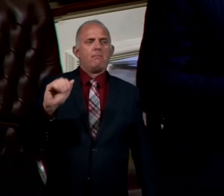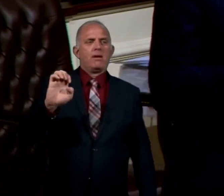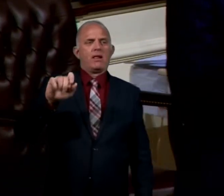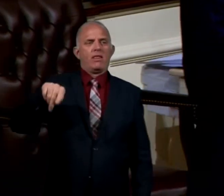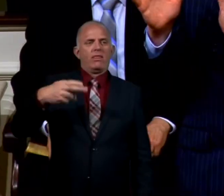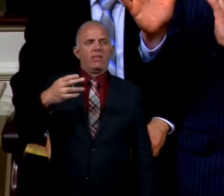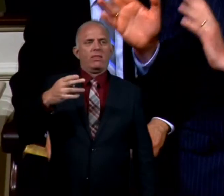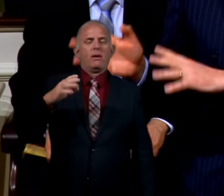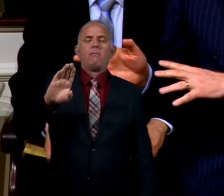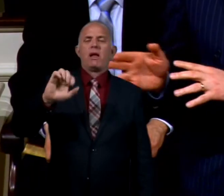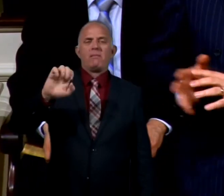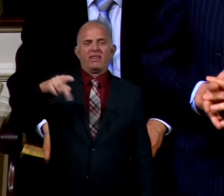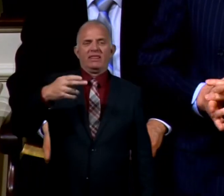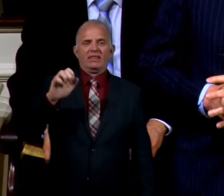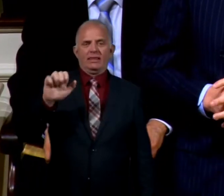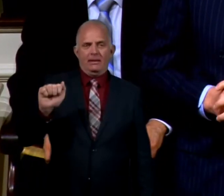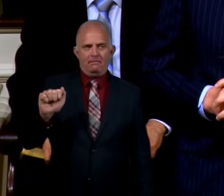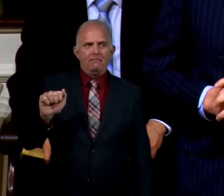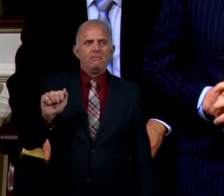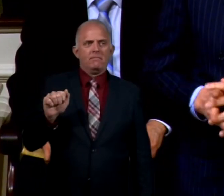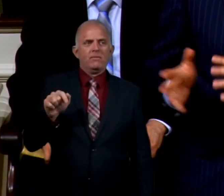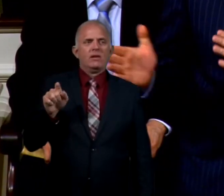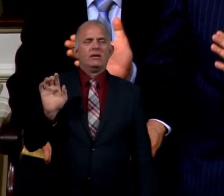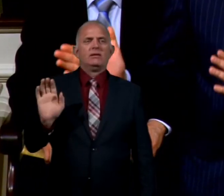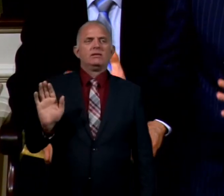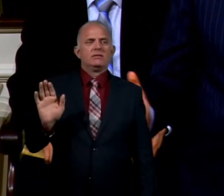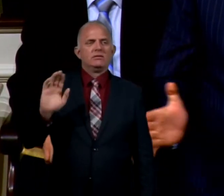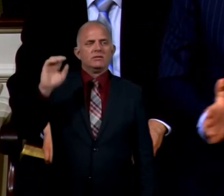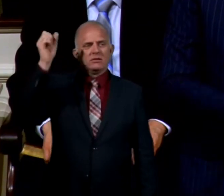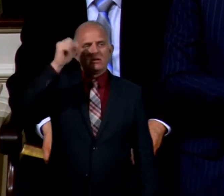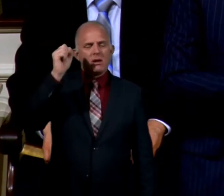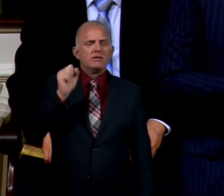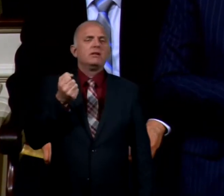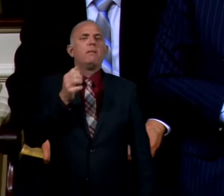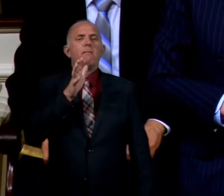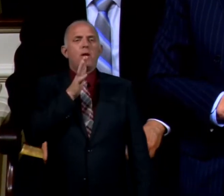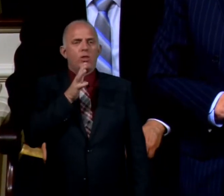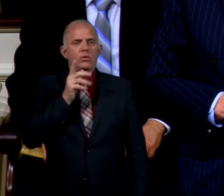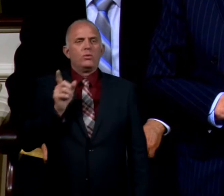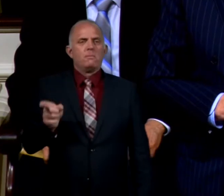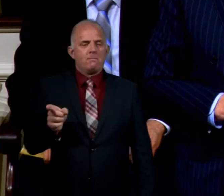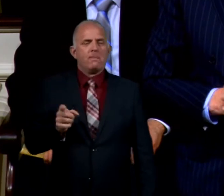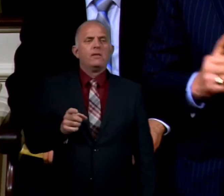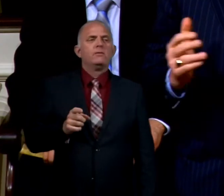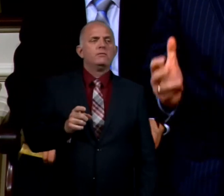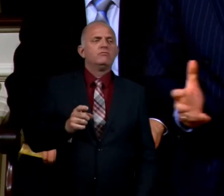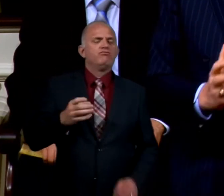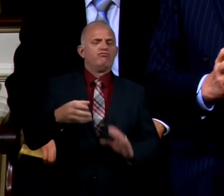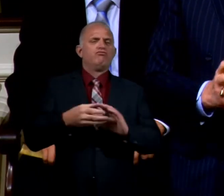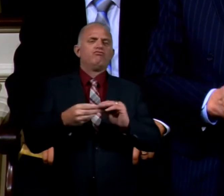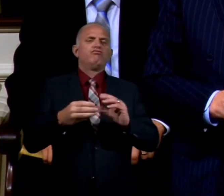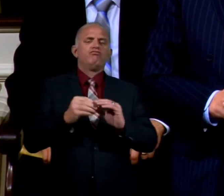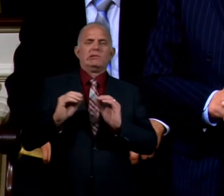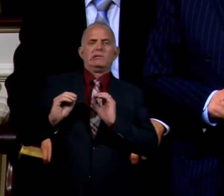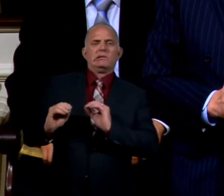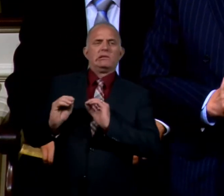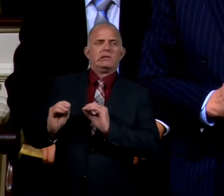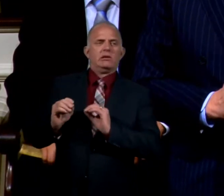Bathsheba, his mom, Solomon's mom, had given him these messages, these